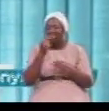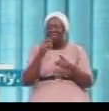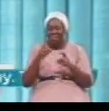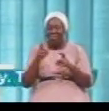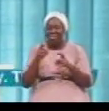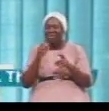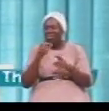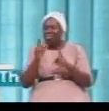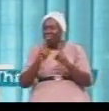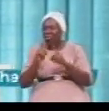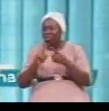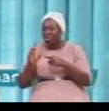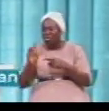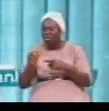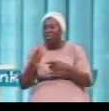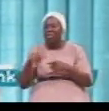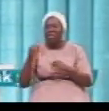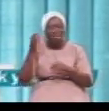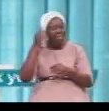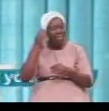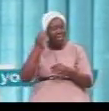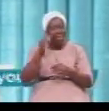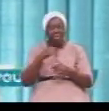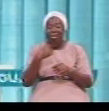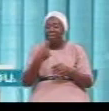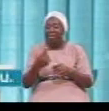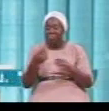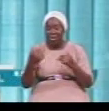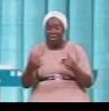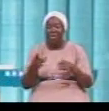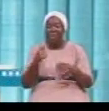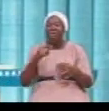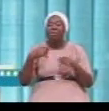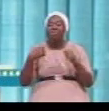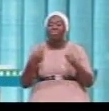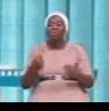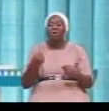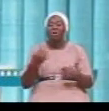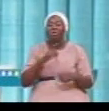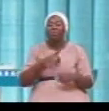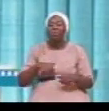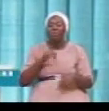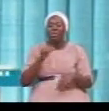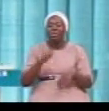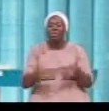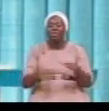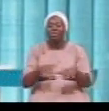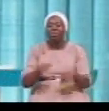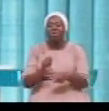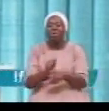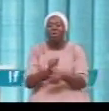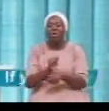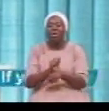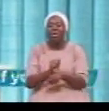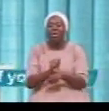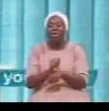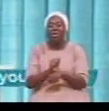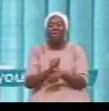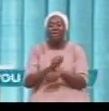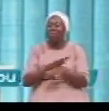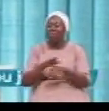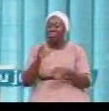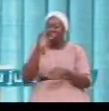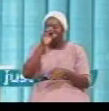can hear and they can speak now. The power of God is working in the camp. Don't miss the